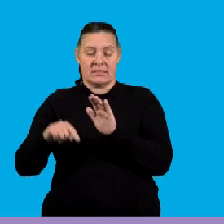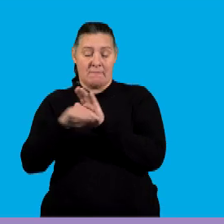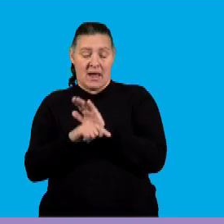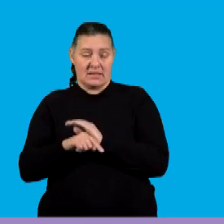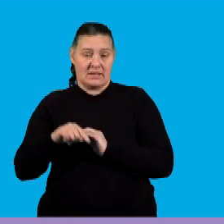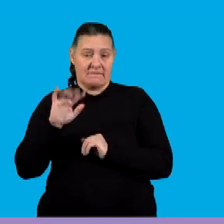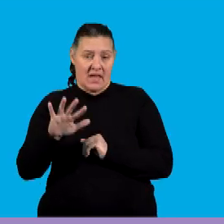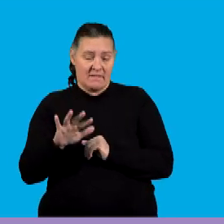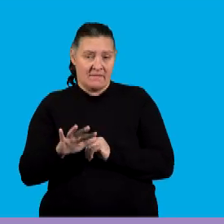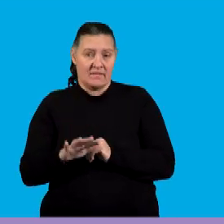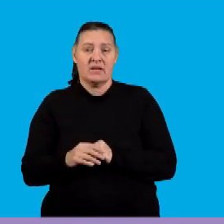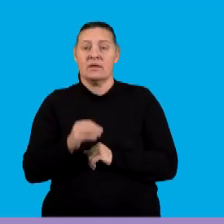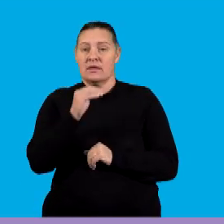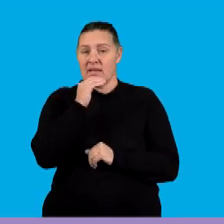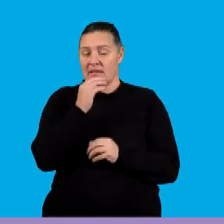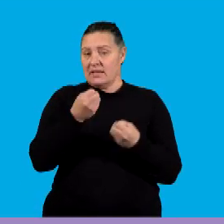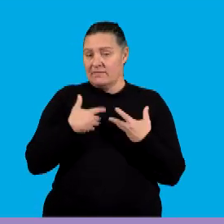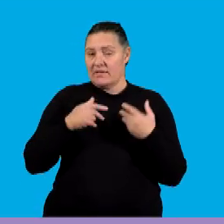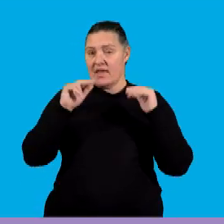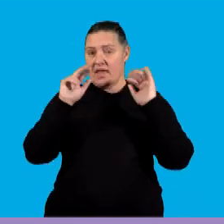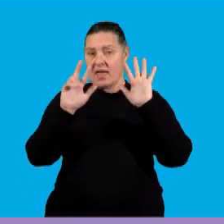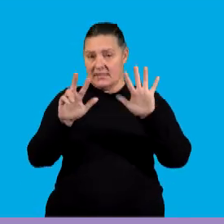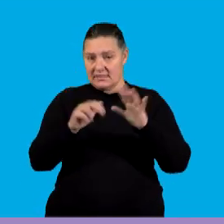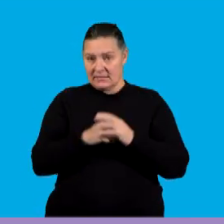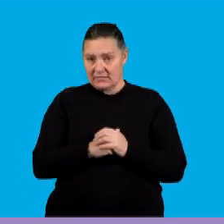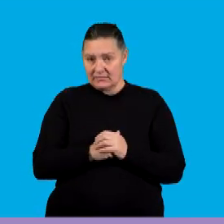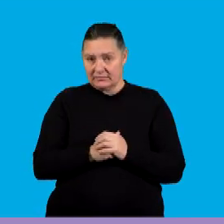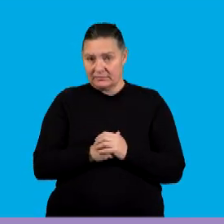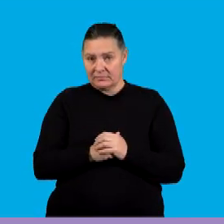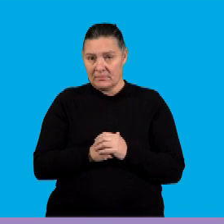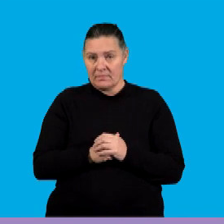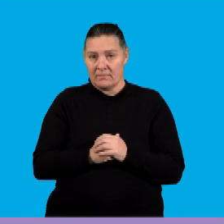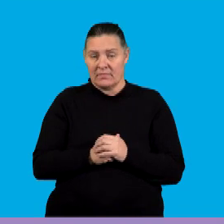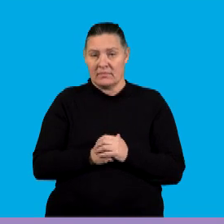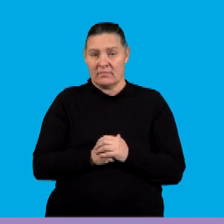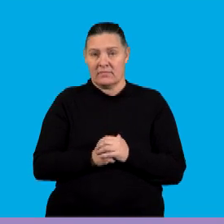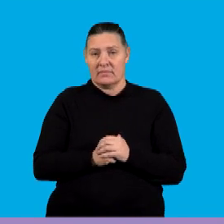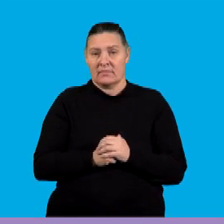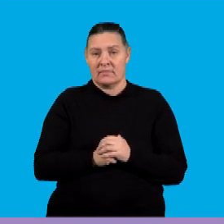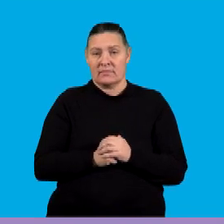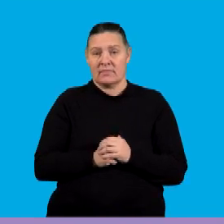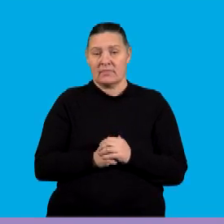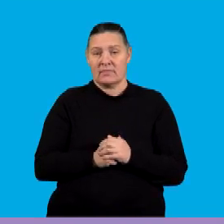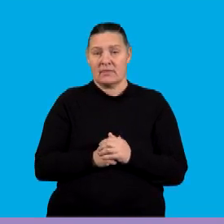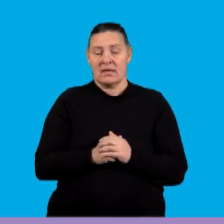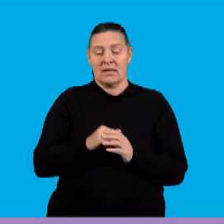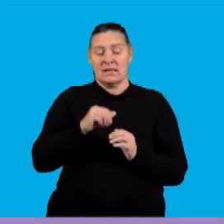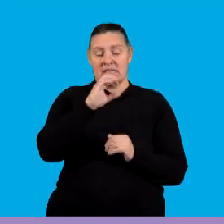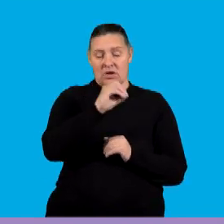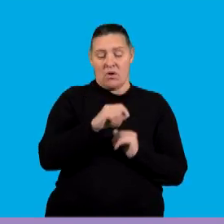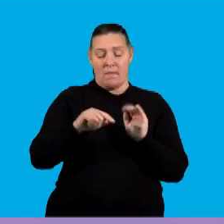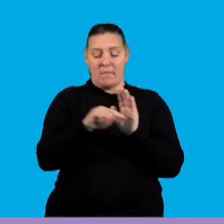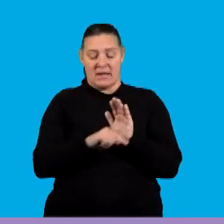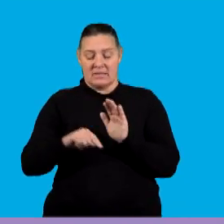a -5? That is going to give us a +8. And what is 0